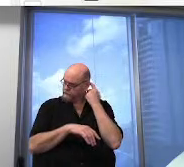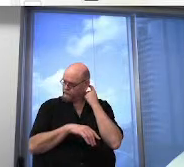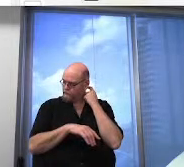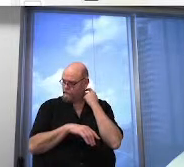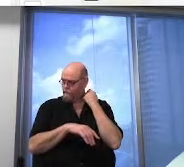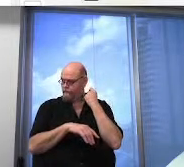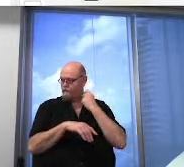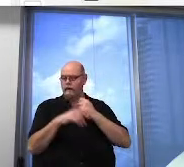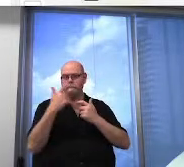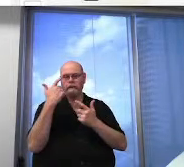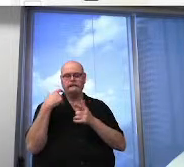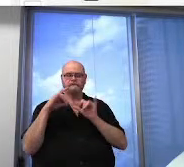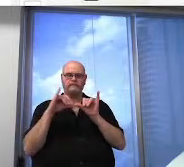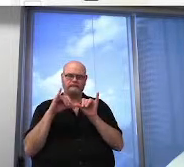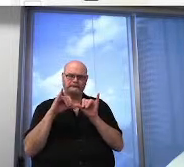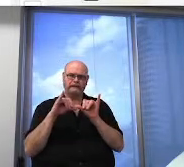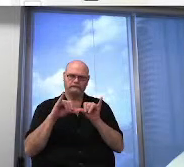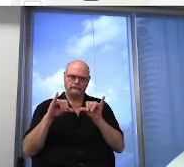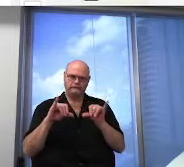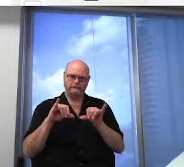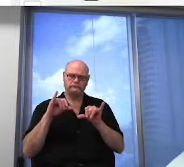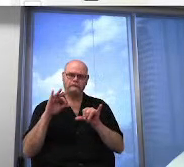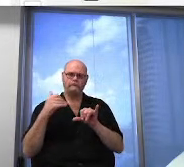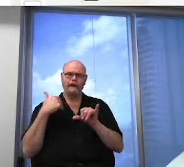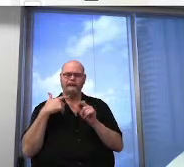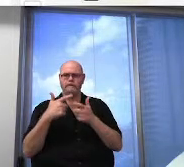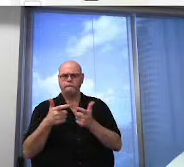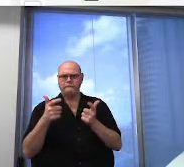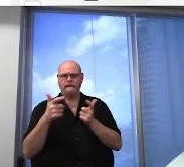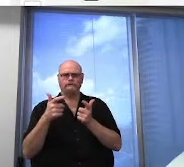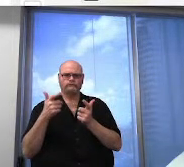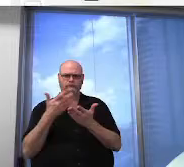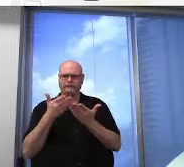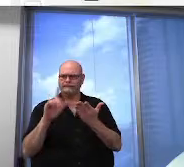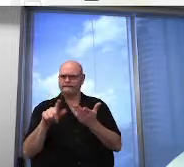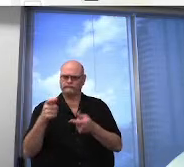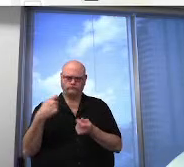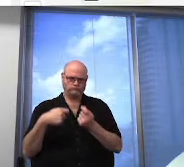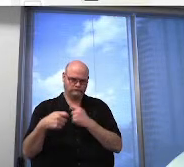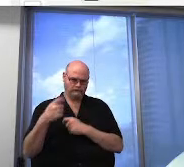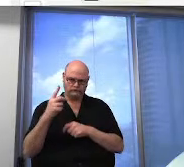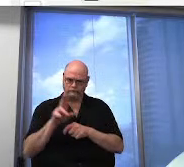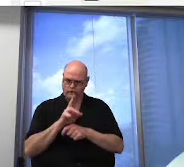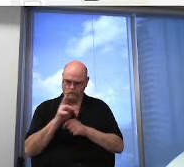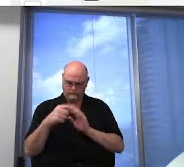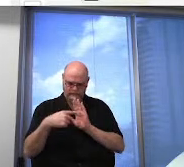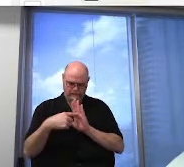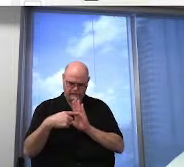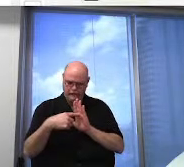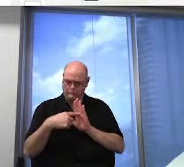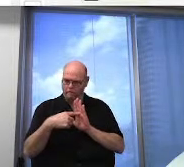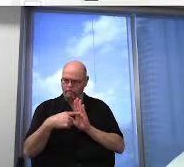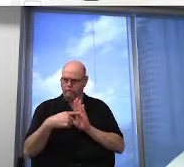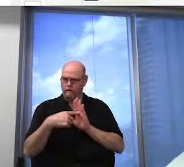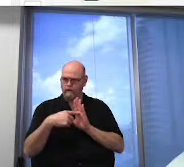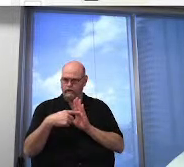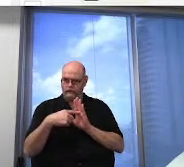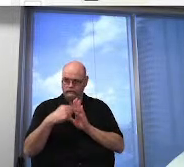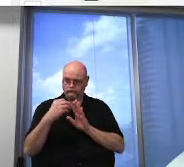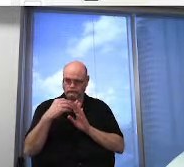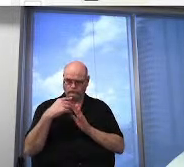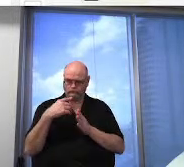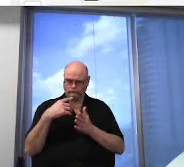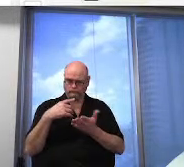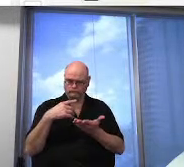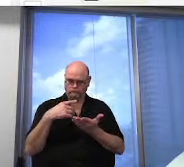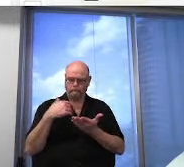putting aside stabilization of the system if we have major components that need to be replaced. And I will use an example, if I may, to illustrate what